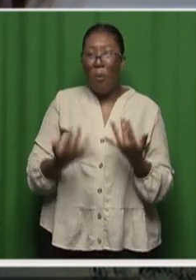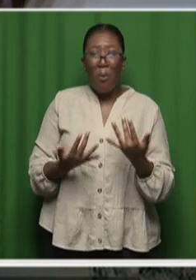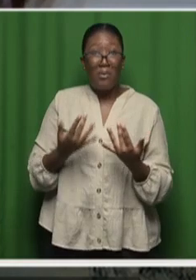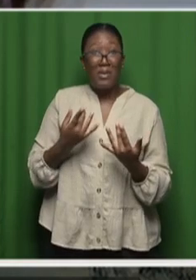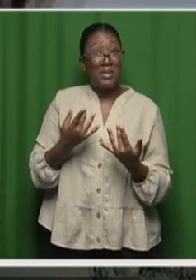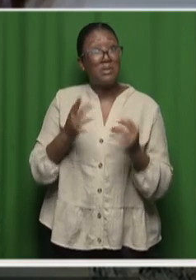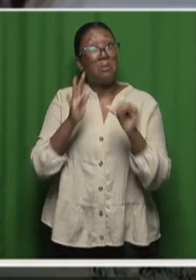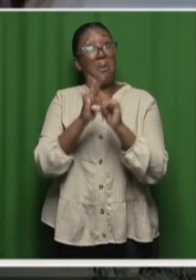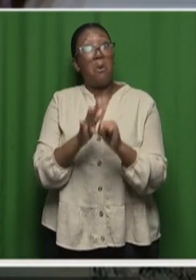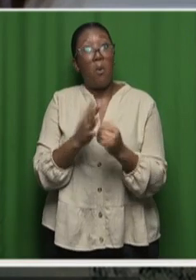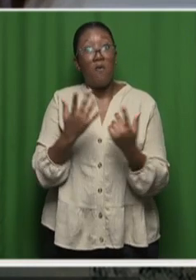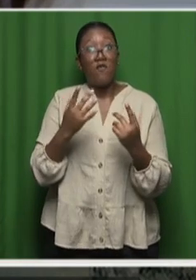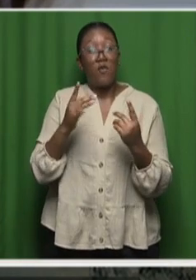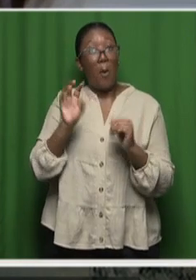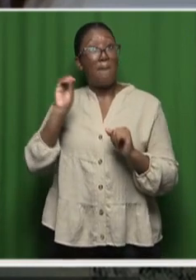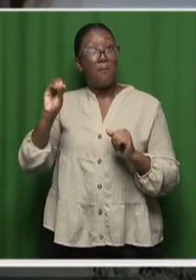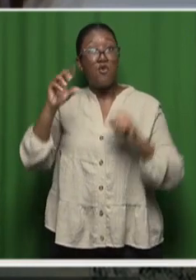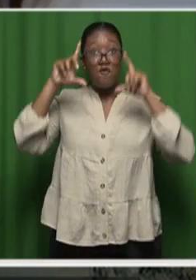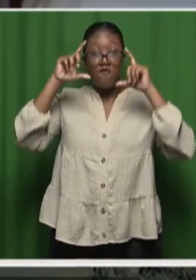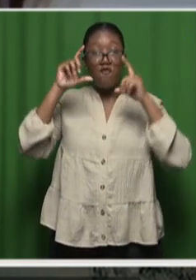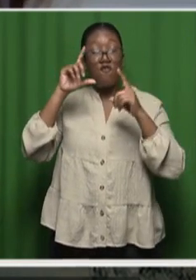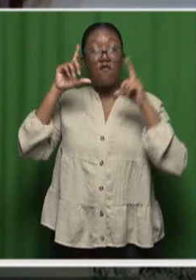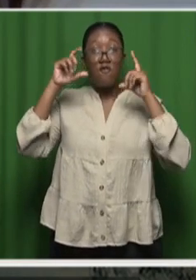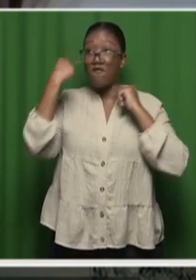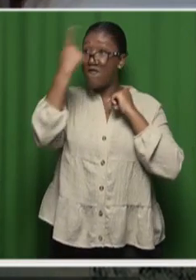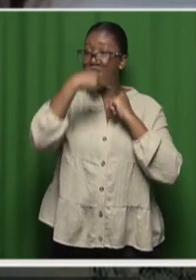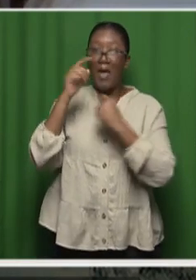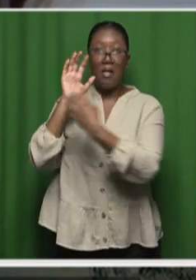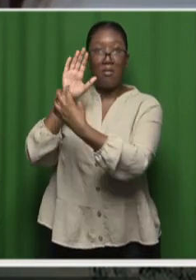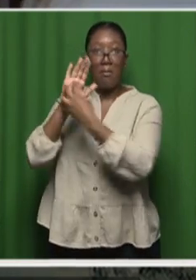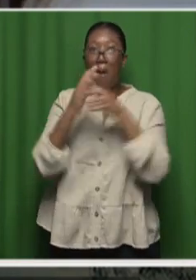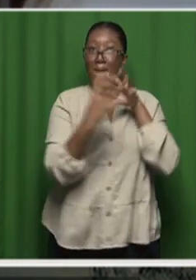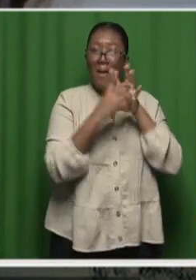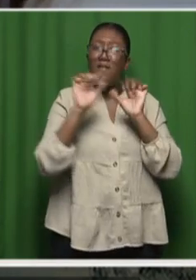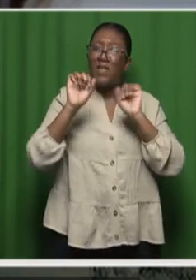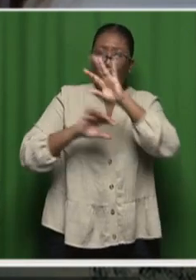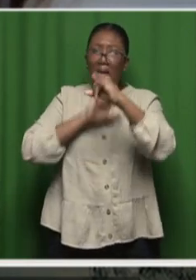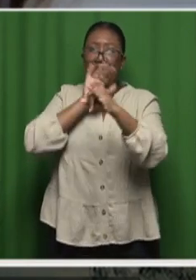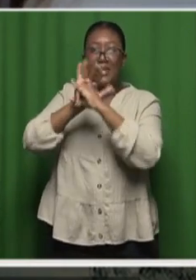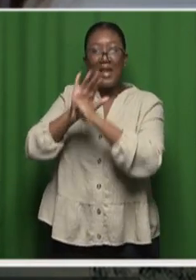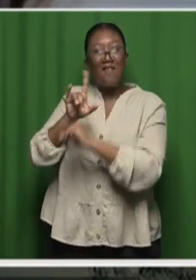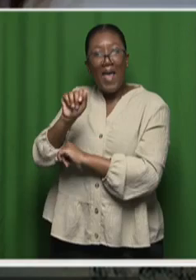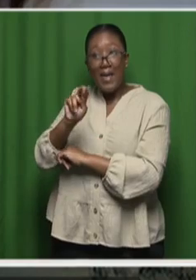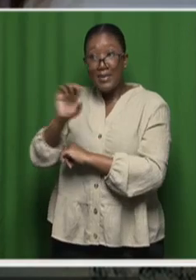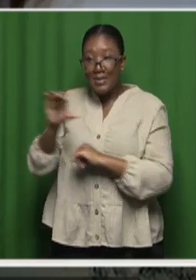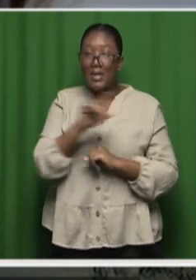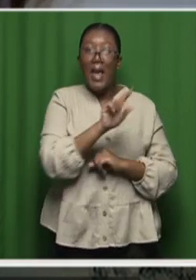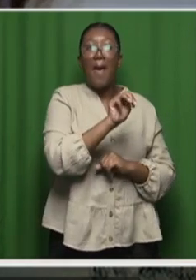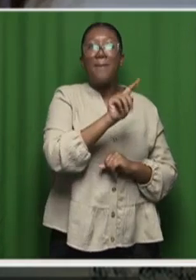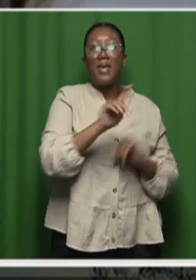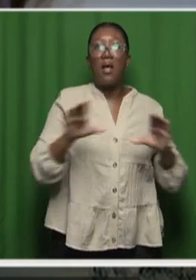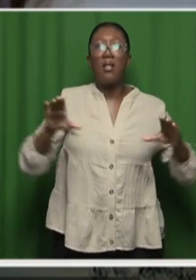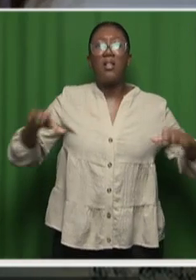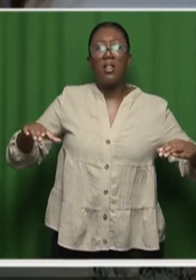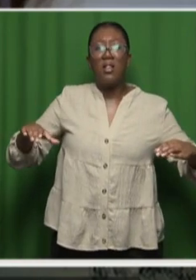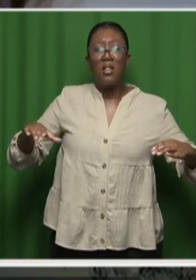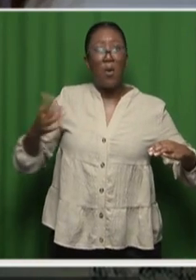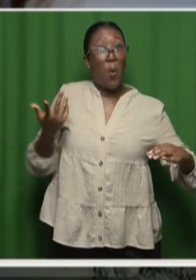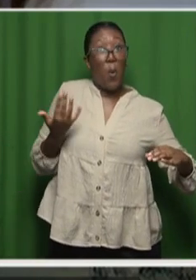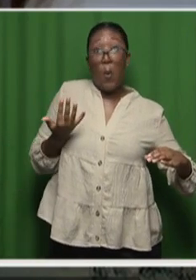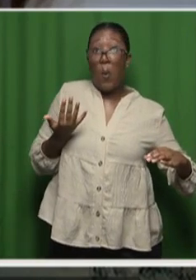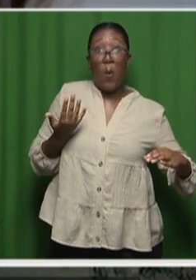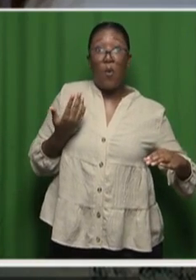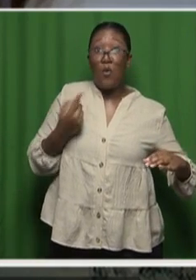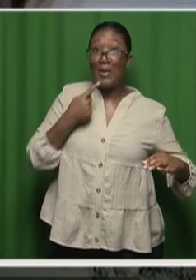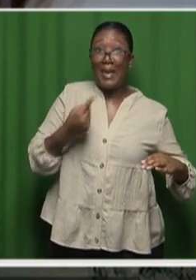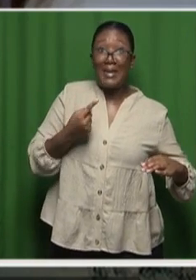sort of add the faces of the political leaders and the party representatives onto that with the logo, does that make a difference? Or must we